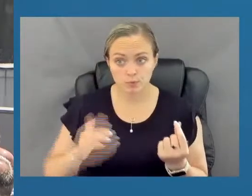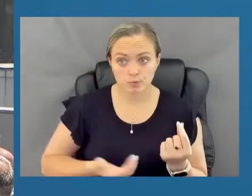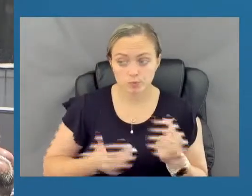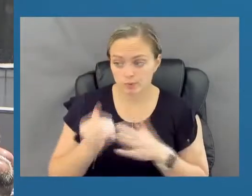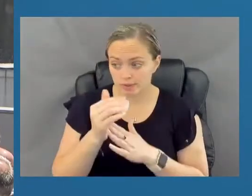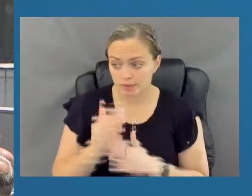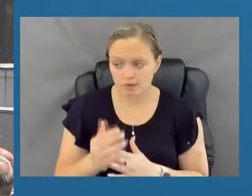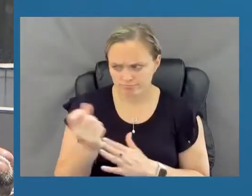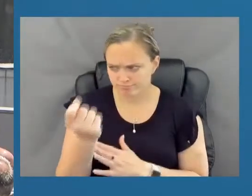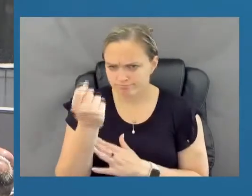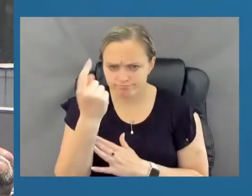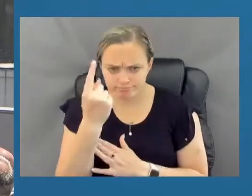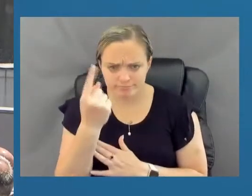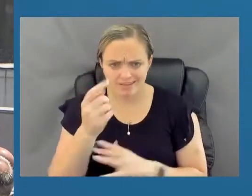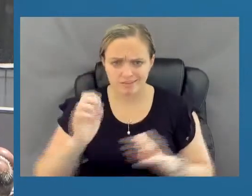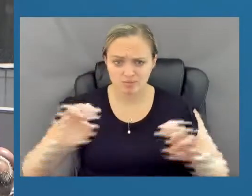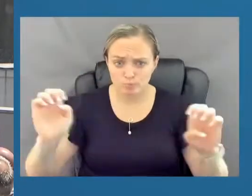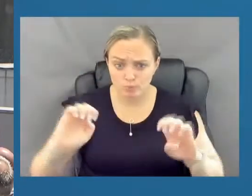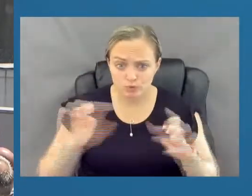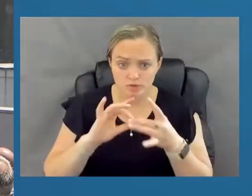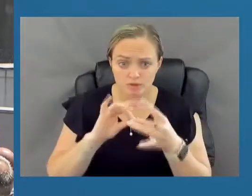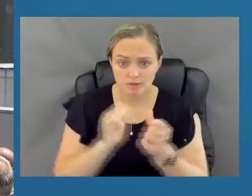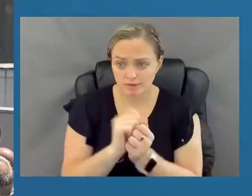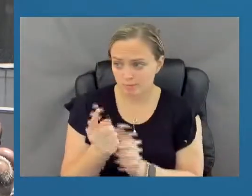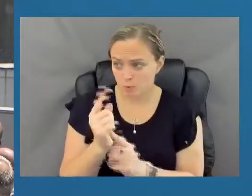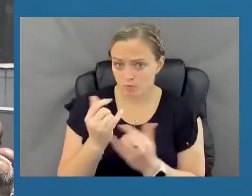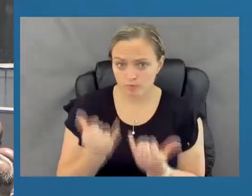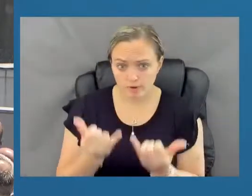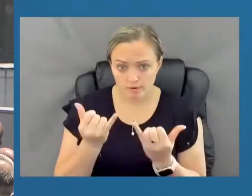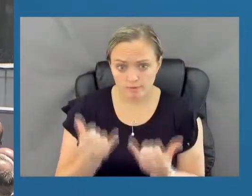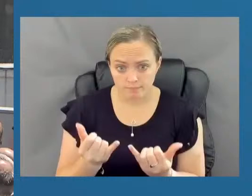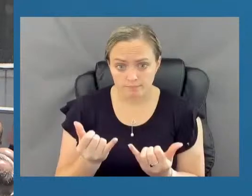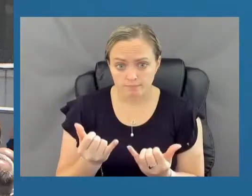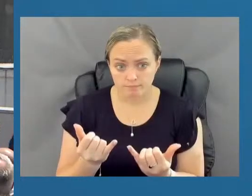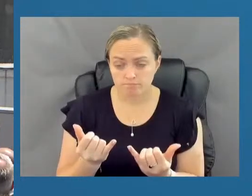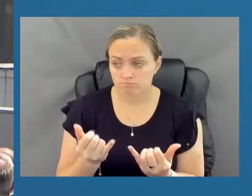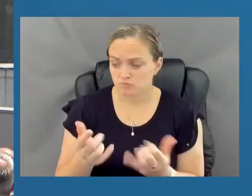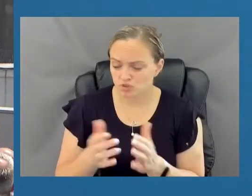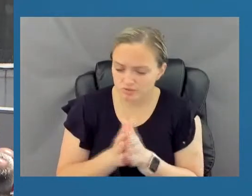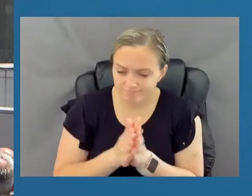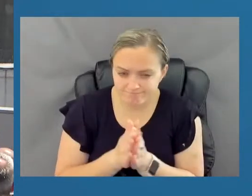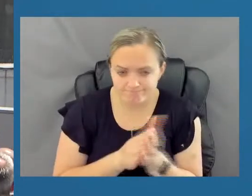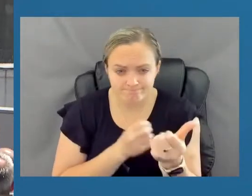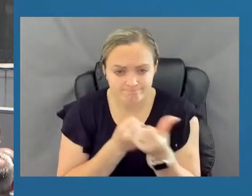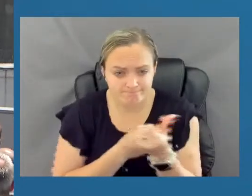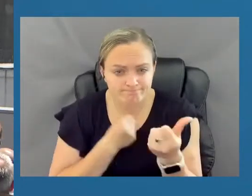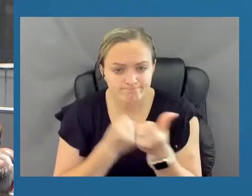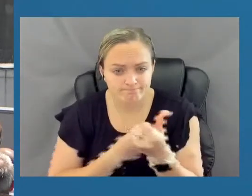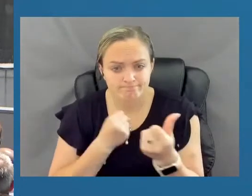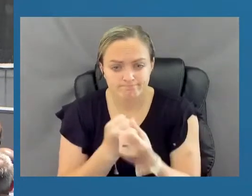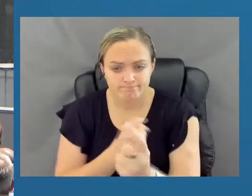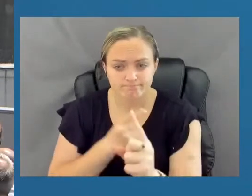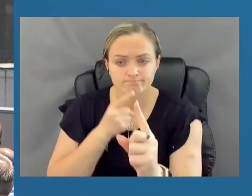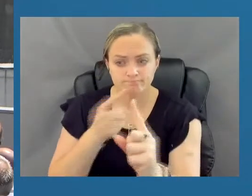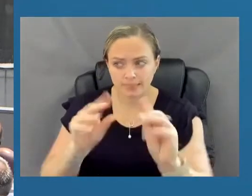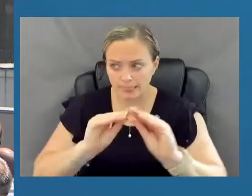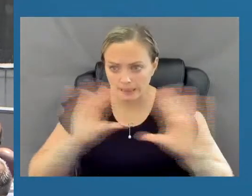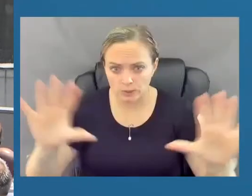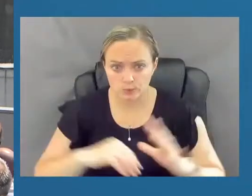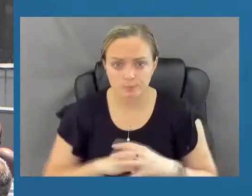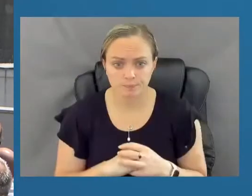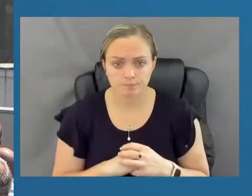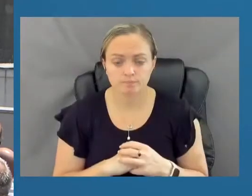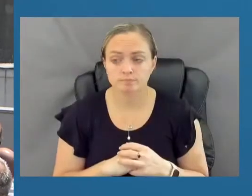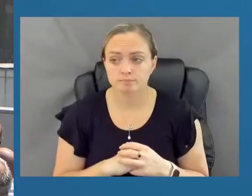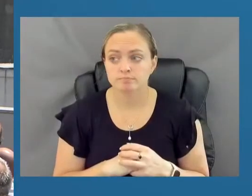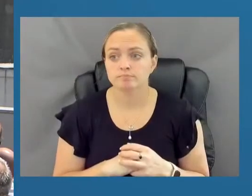who understands the urgency of this moment and who is driving forward with conviction and clarity. Please join